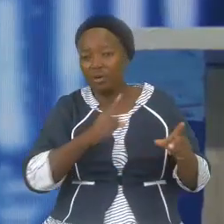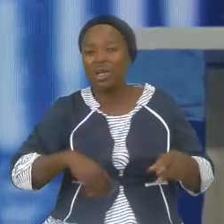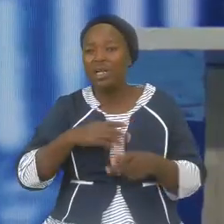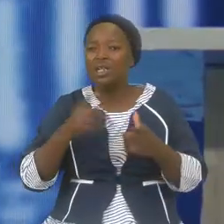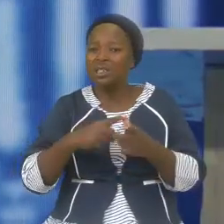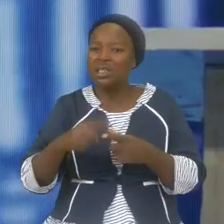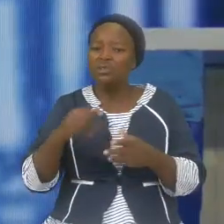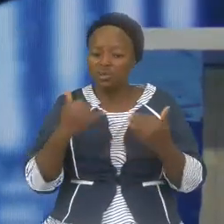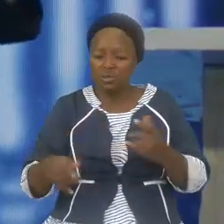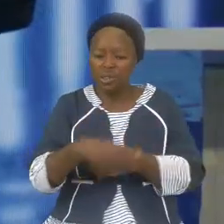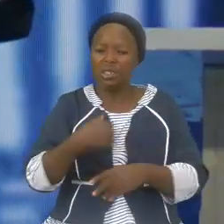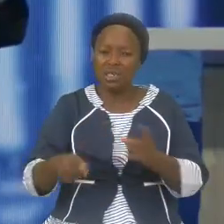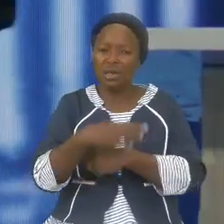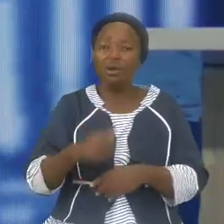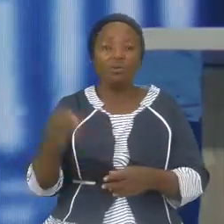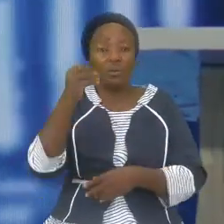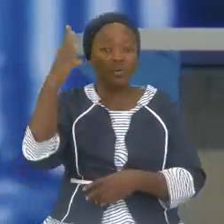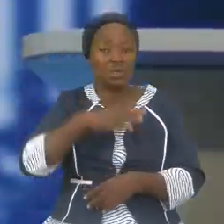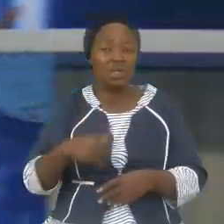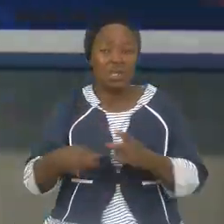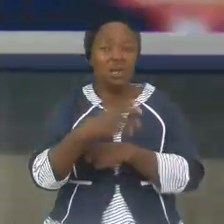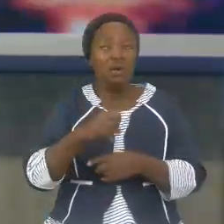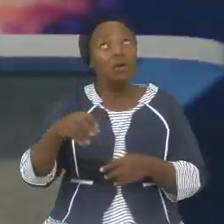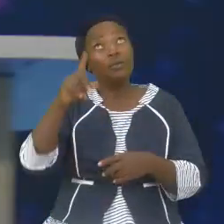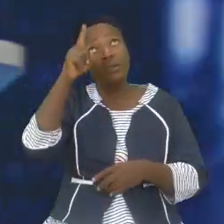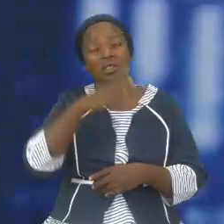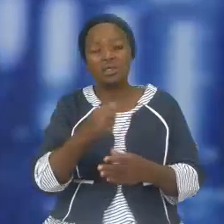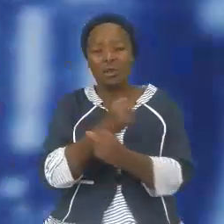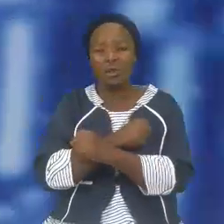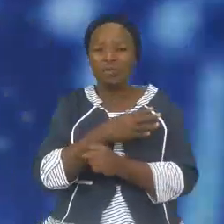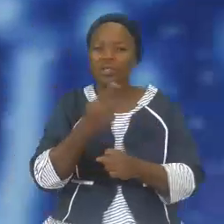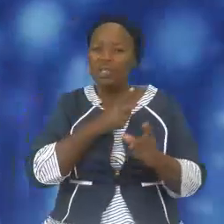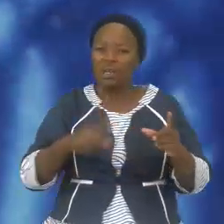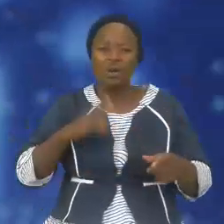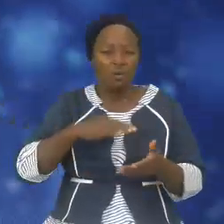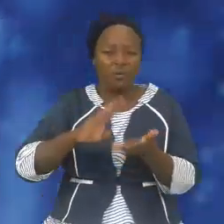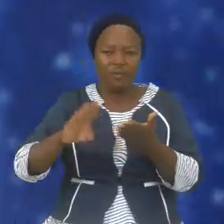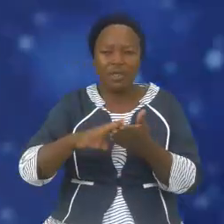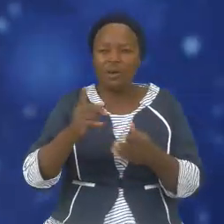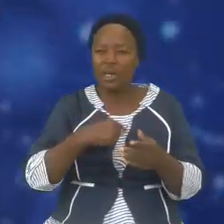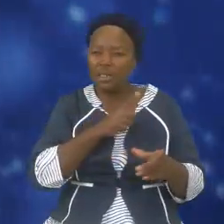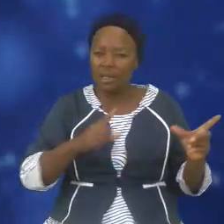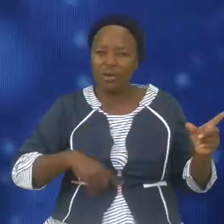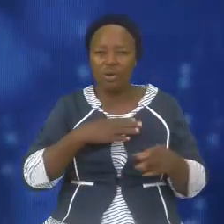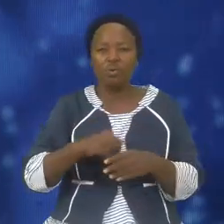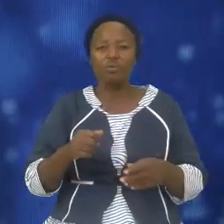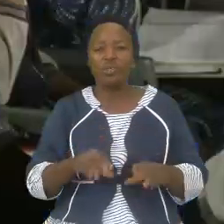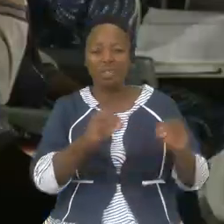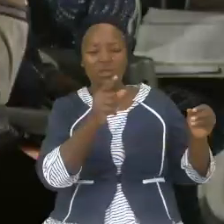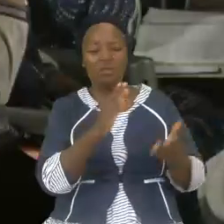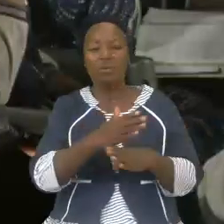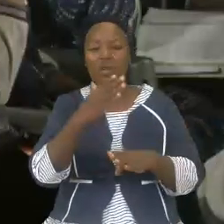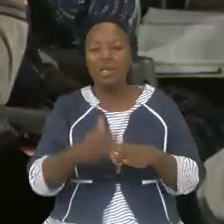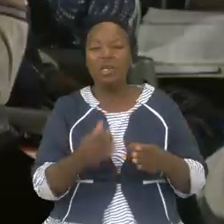day of grace and the day of his love, the Lord will forgive and the Lord will set you totally free,